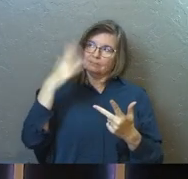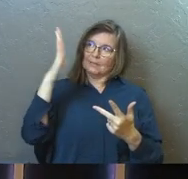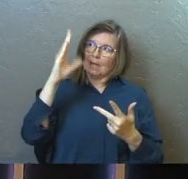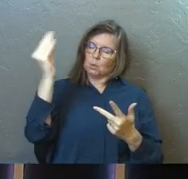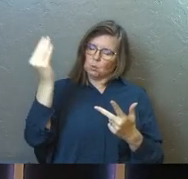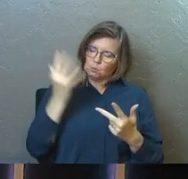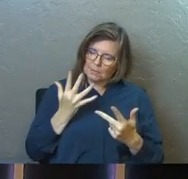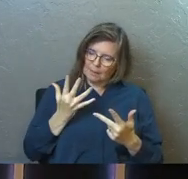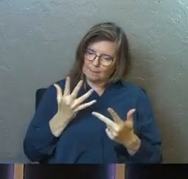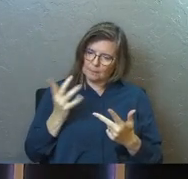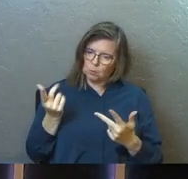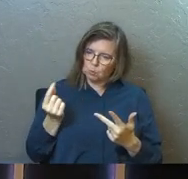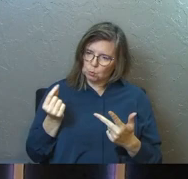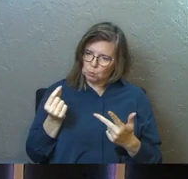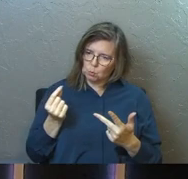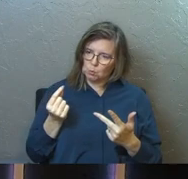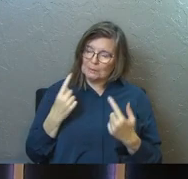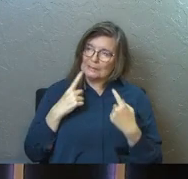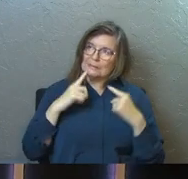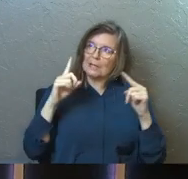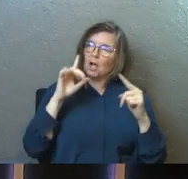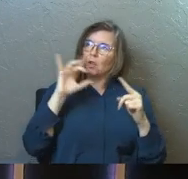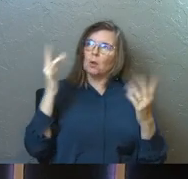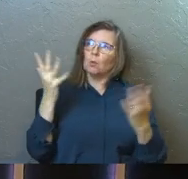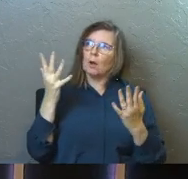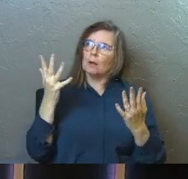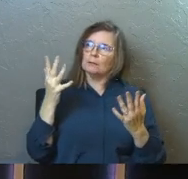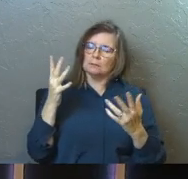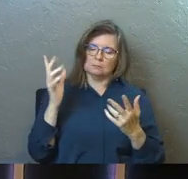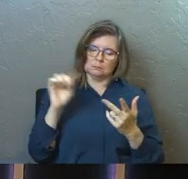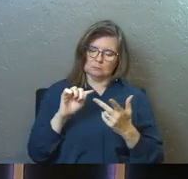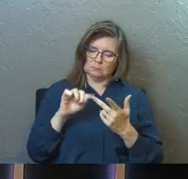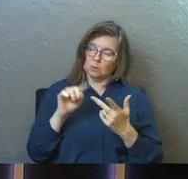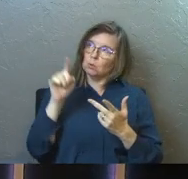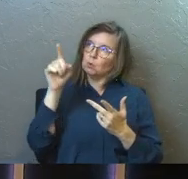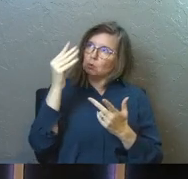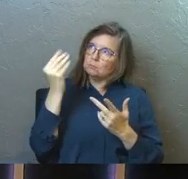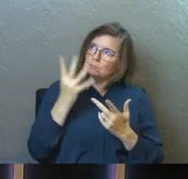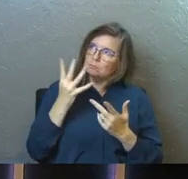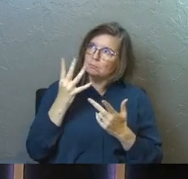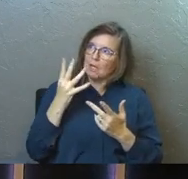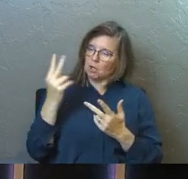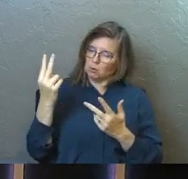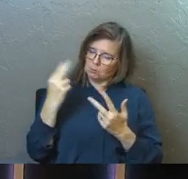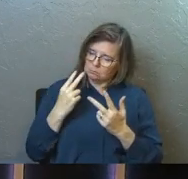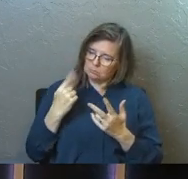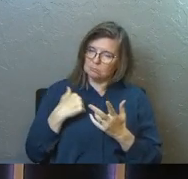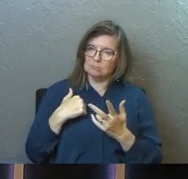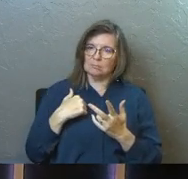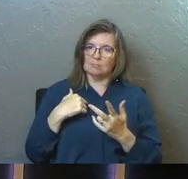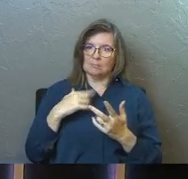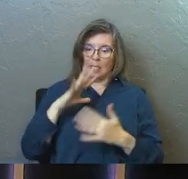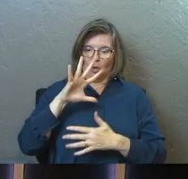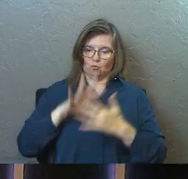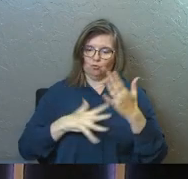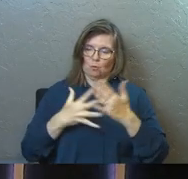you set my goals, and you will finally judge me for it. And I know that word judge tweaks us a bit, but